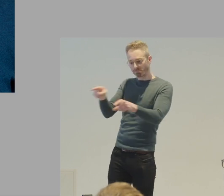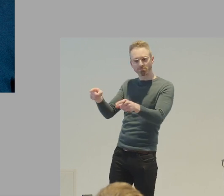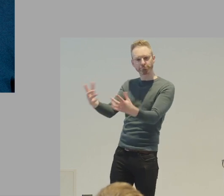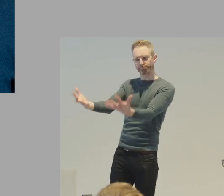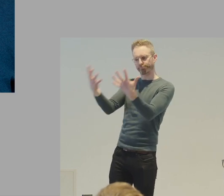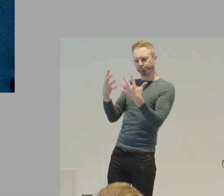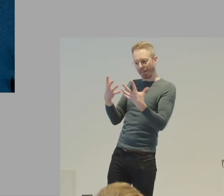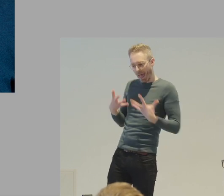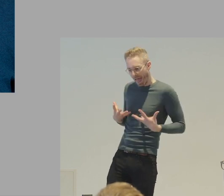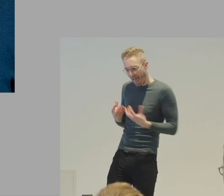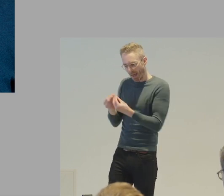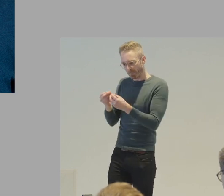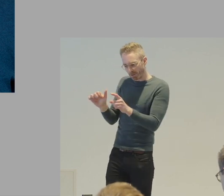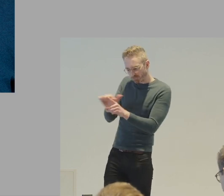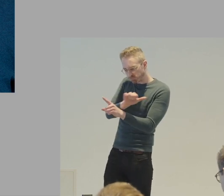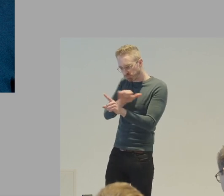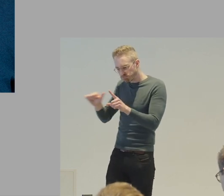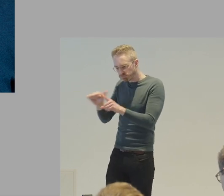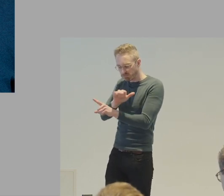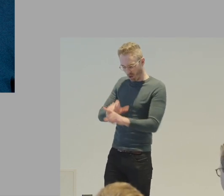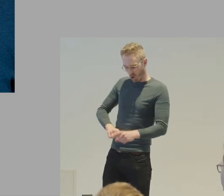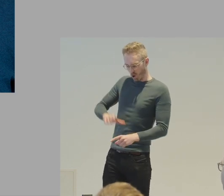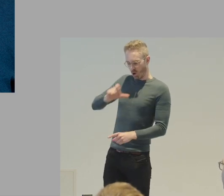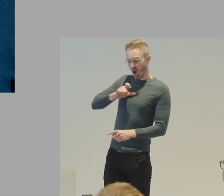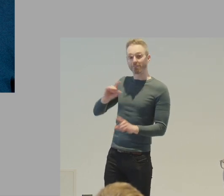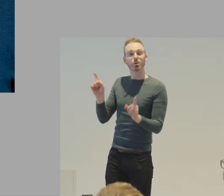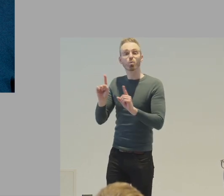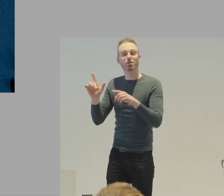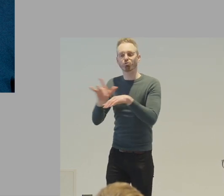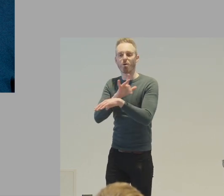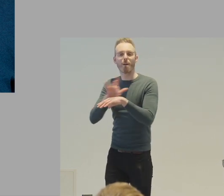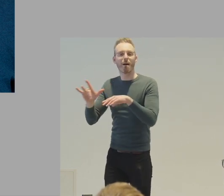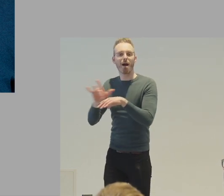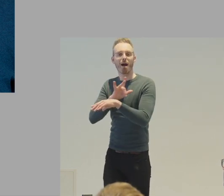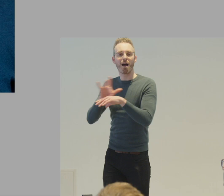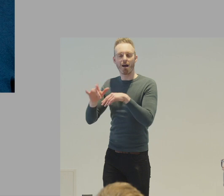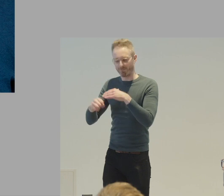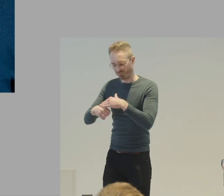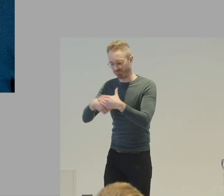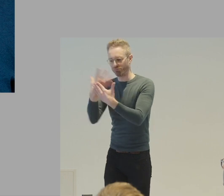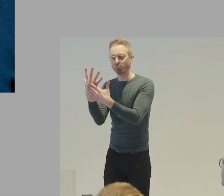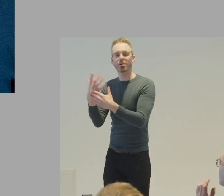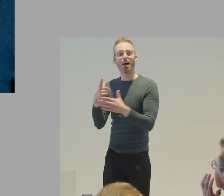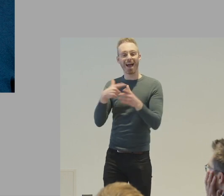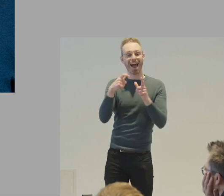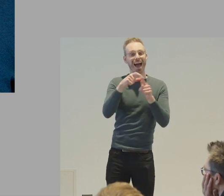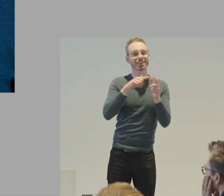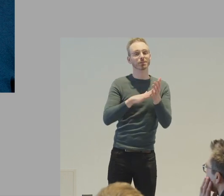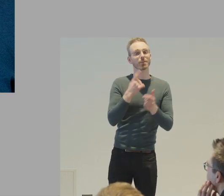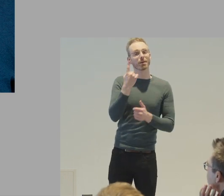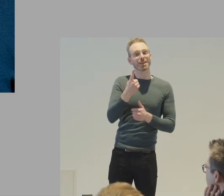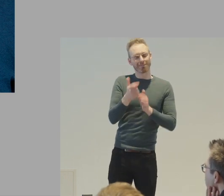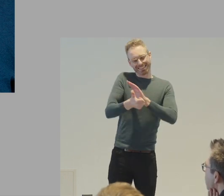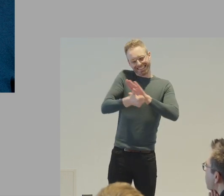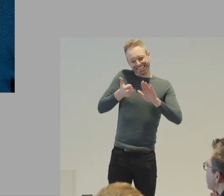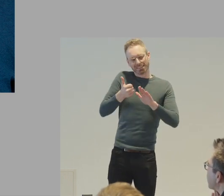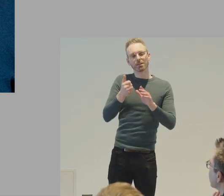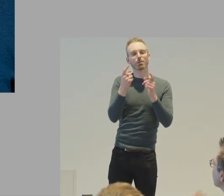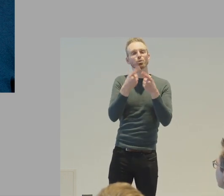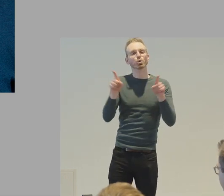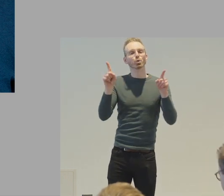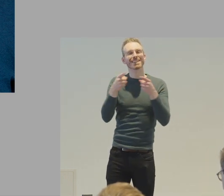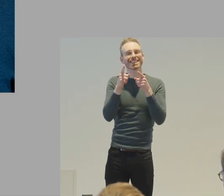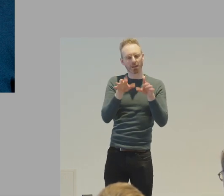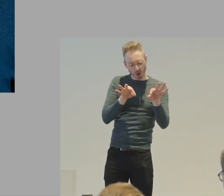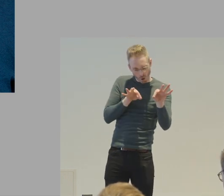in drama. And also Adam is a music composer, so he uses music to